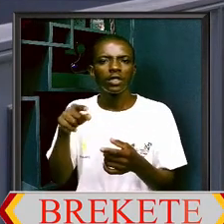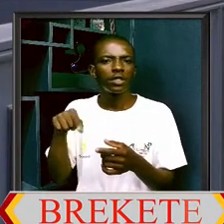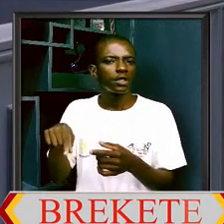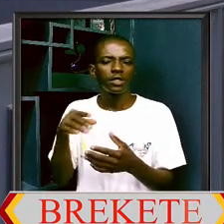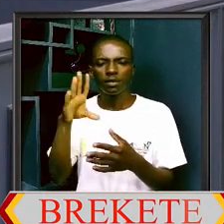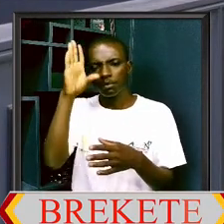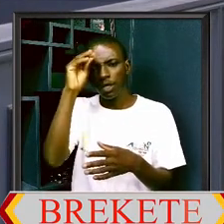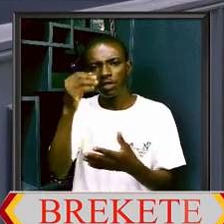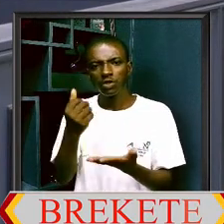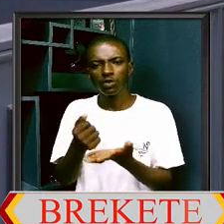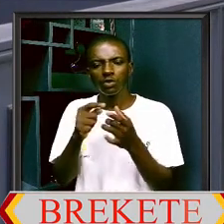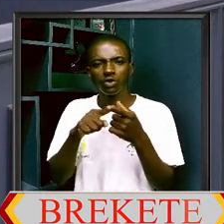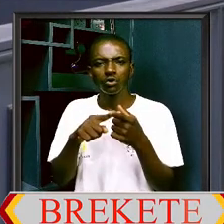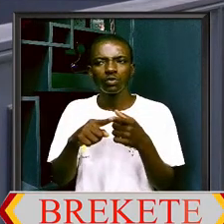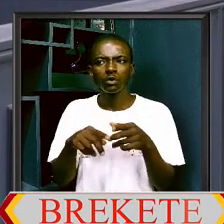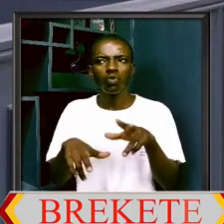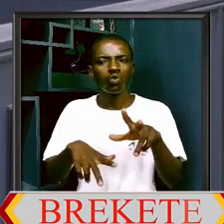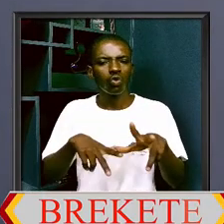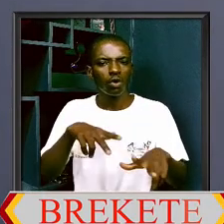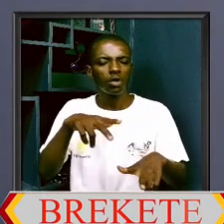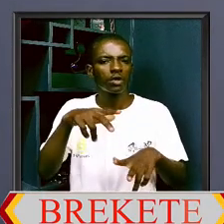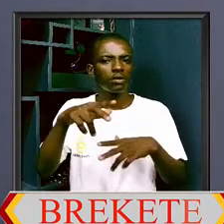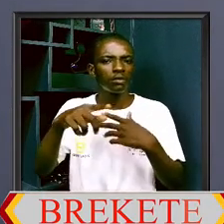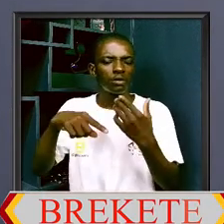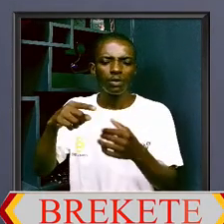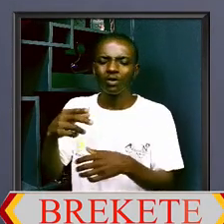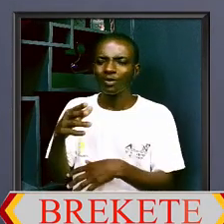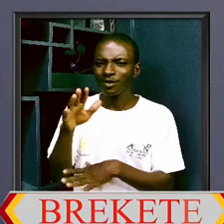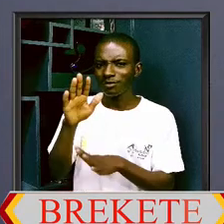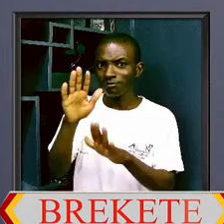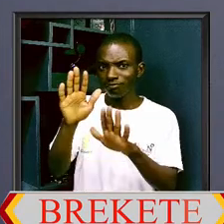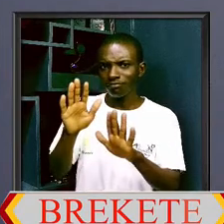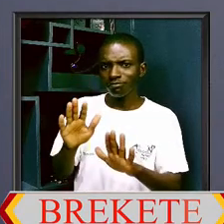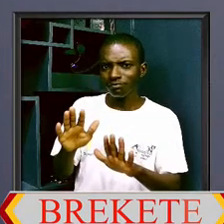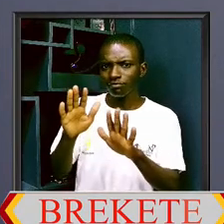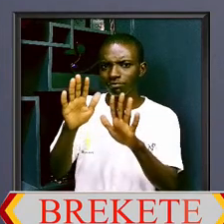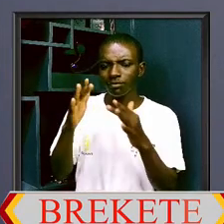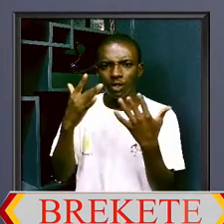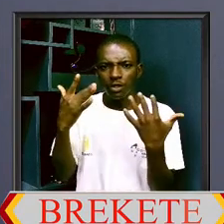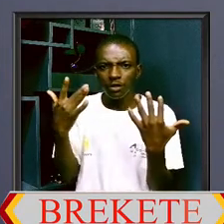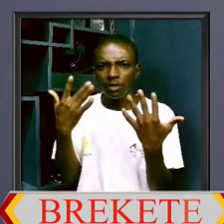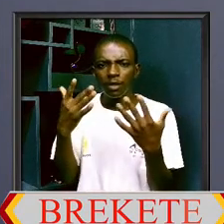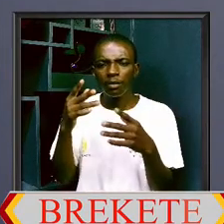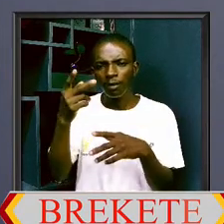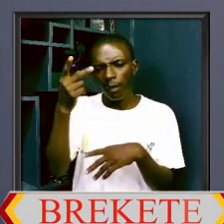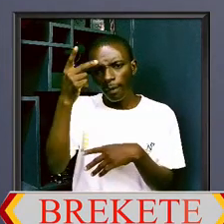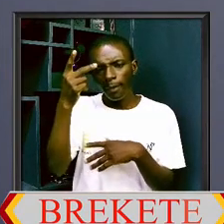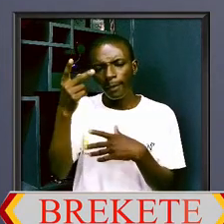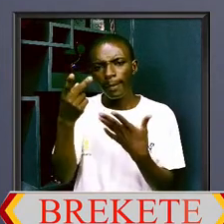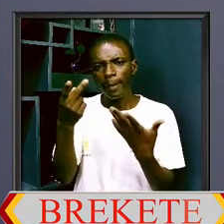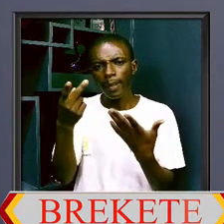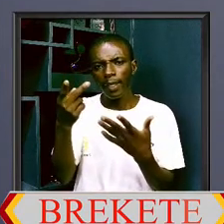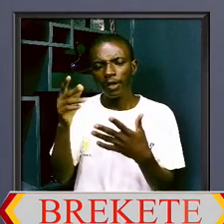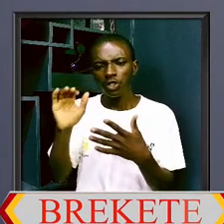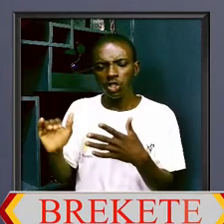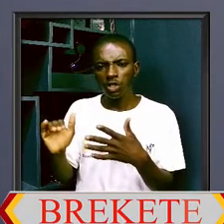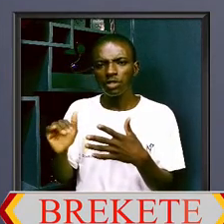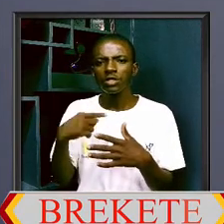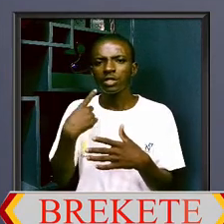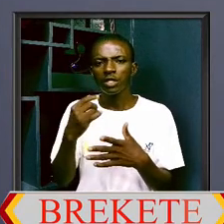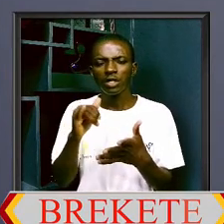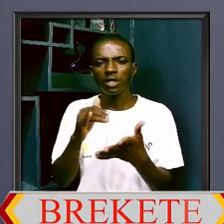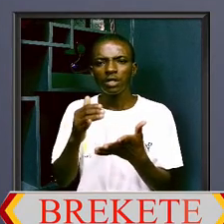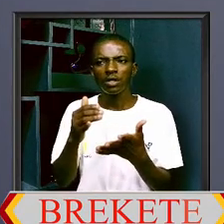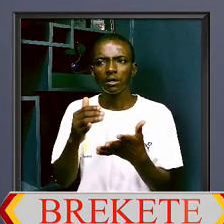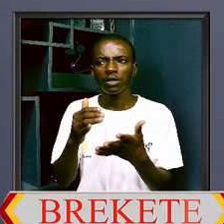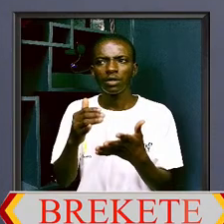supposed to be walking around on the street then people go admire him them parents tell him